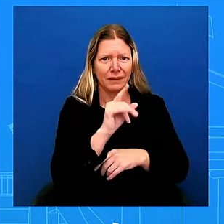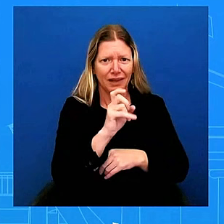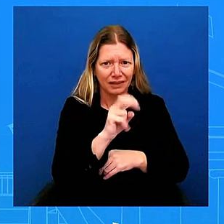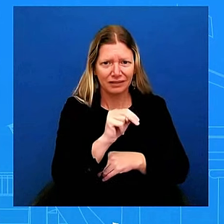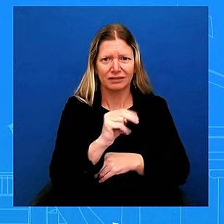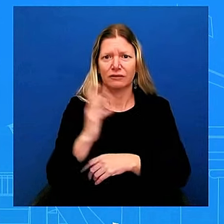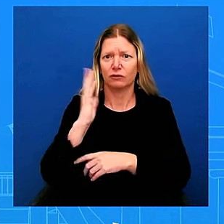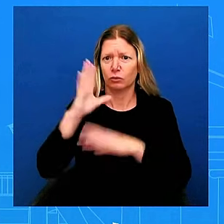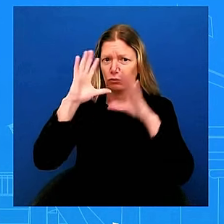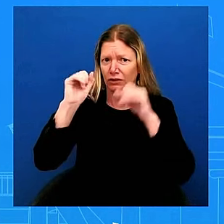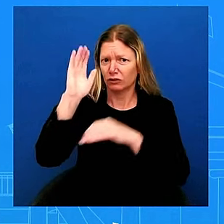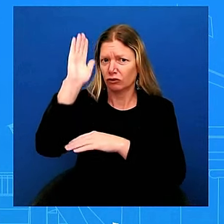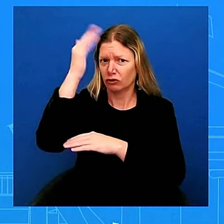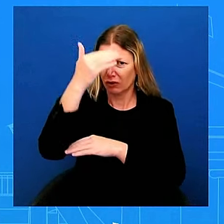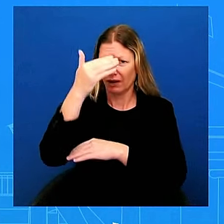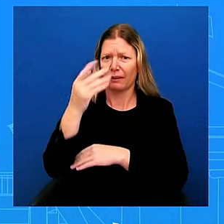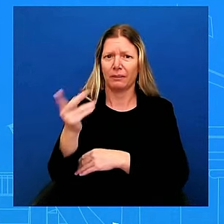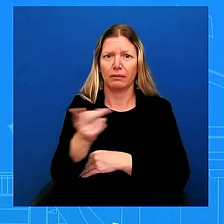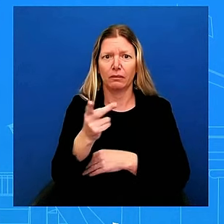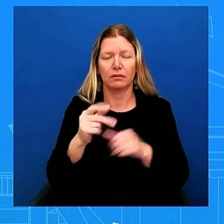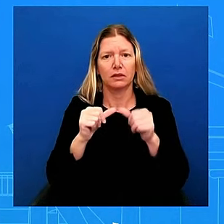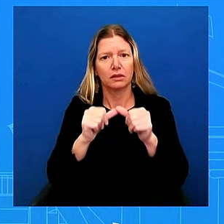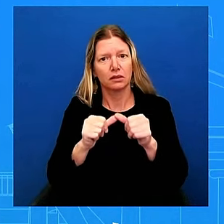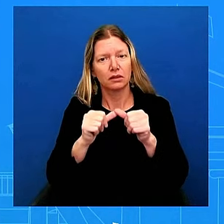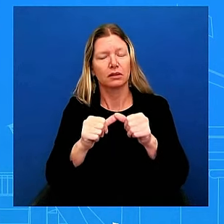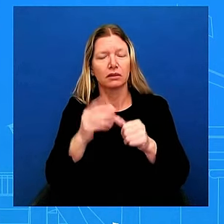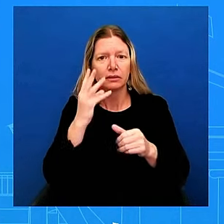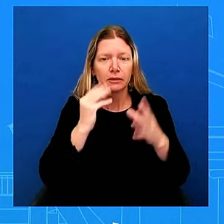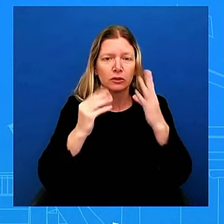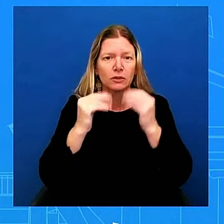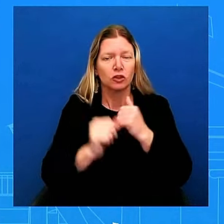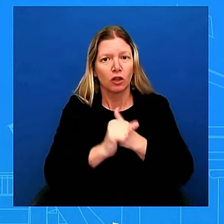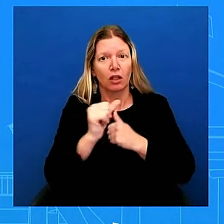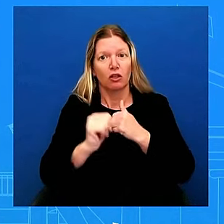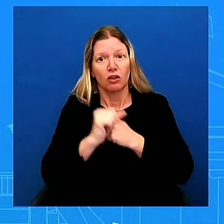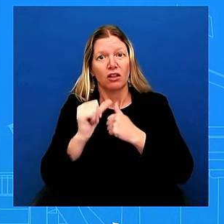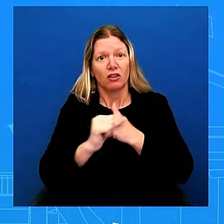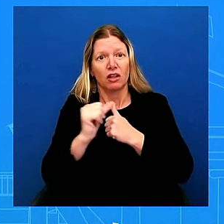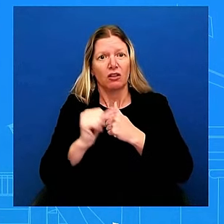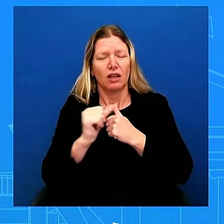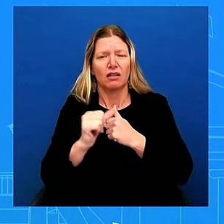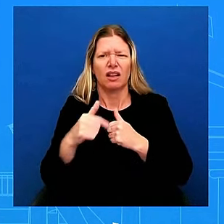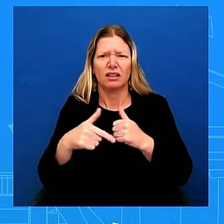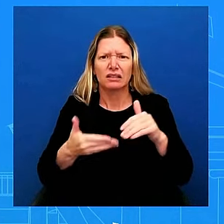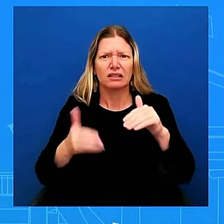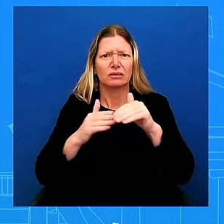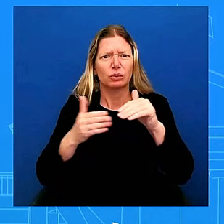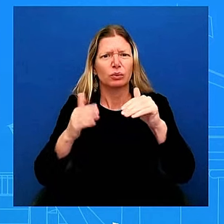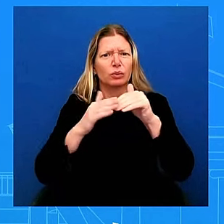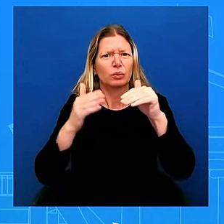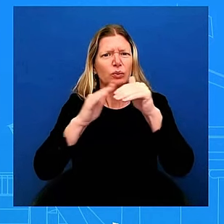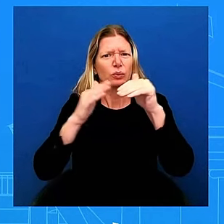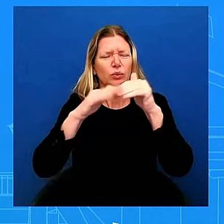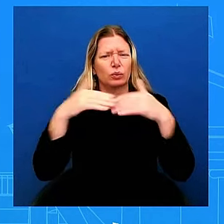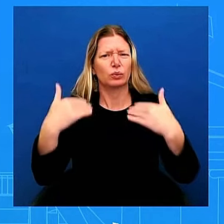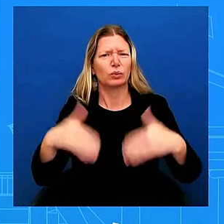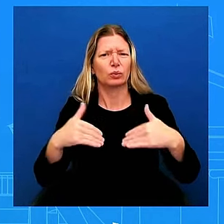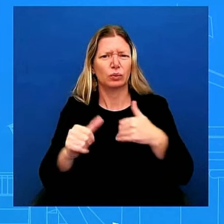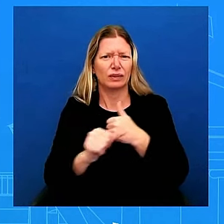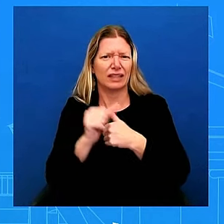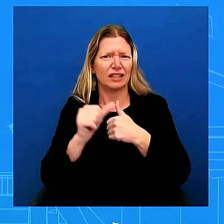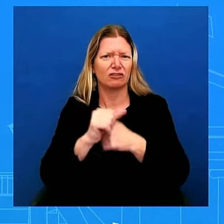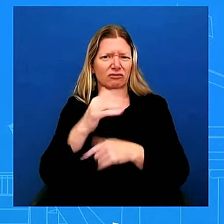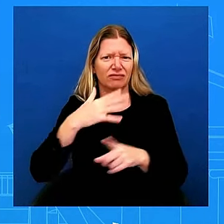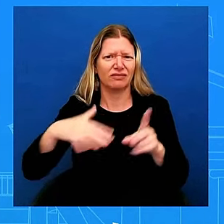subject of threats. We are in a heightened and very dynamic threat environment. The United States Secret